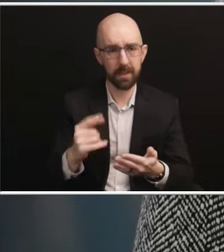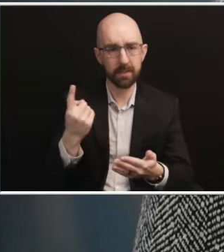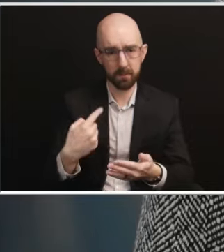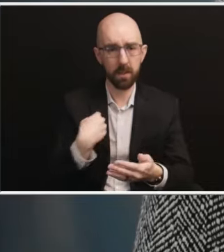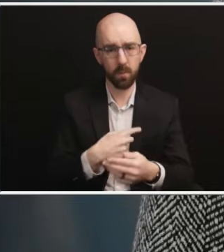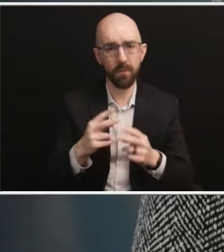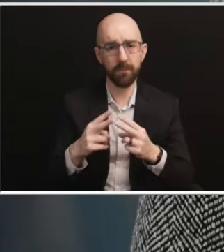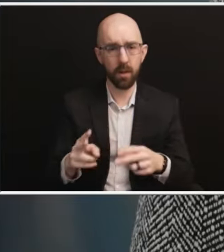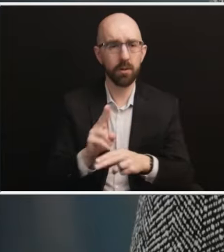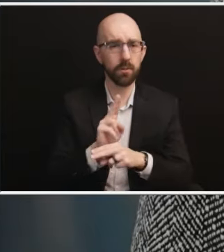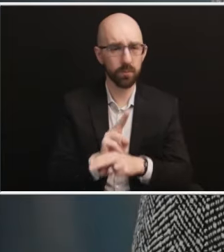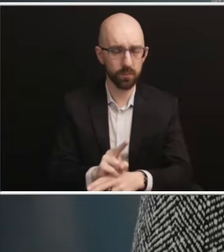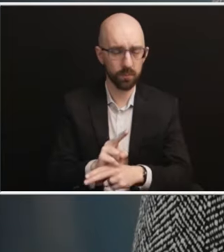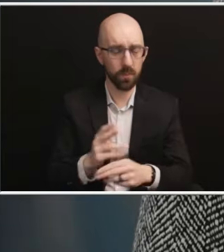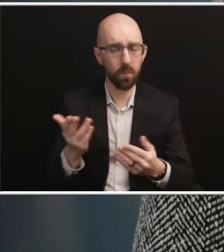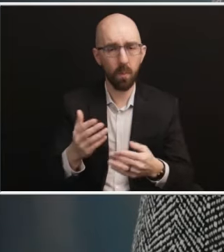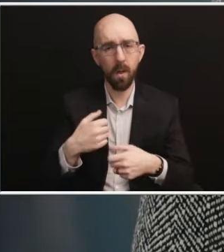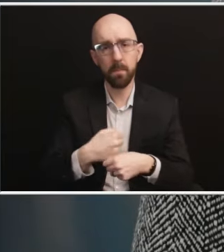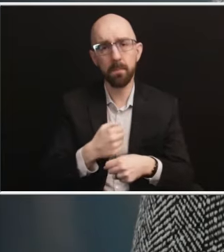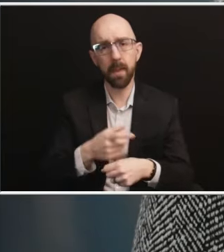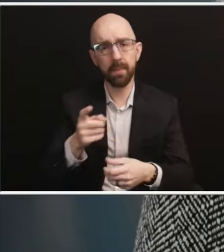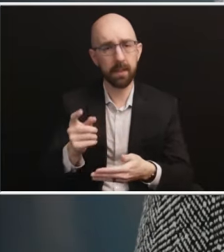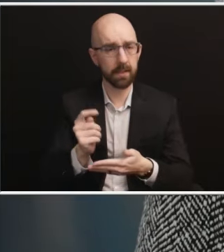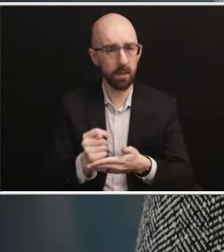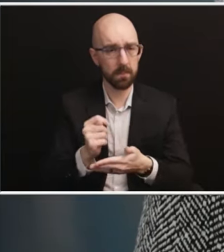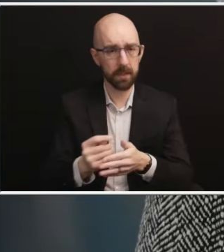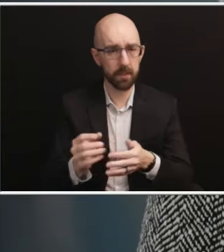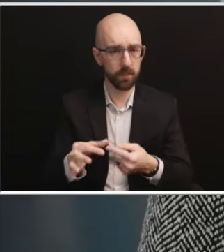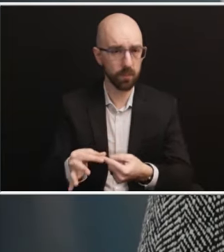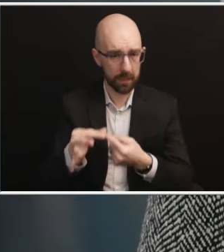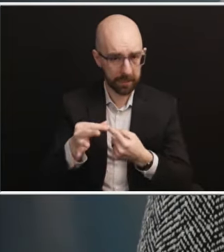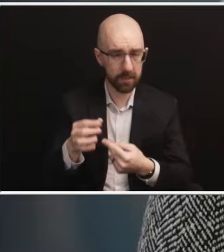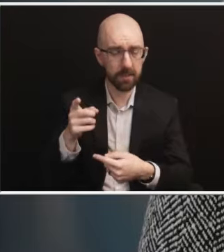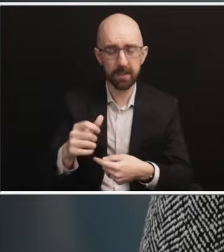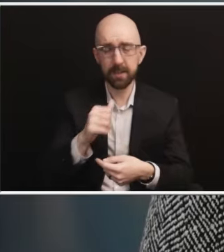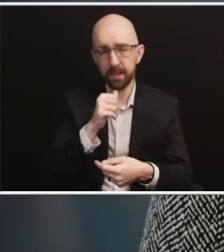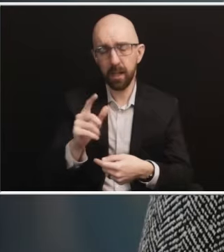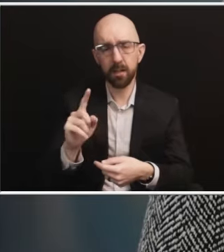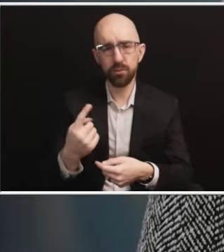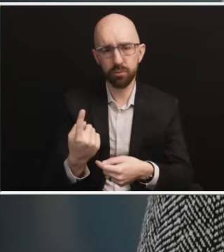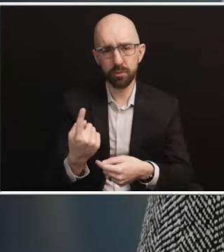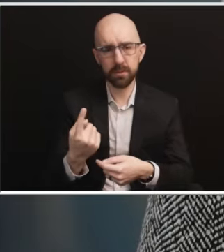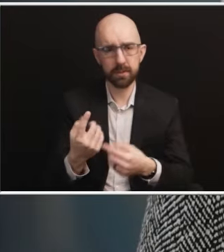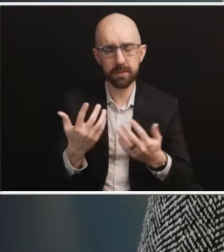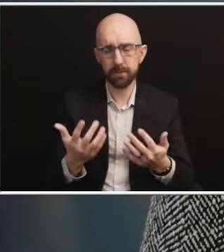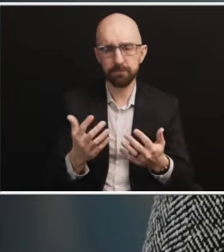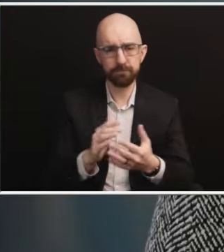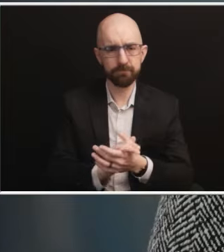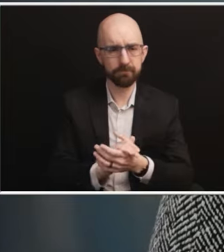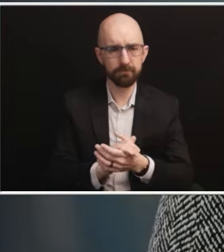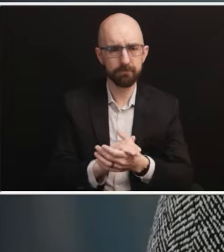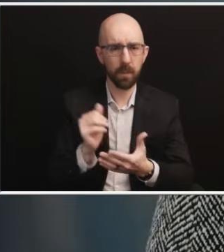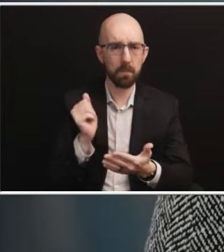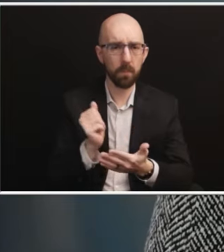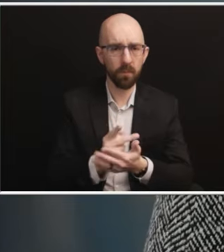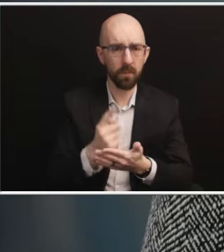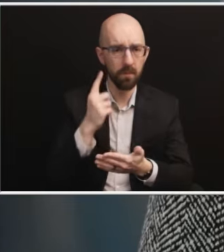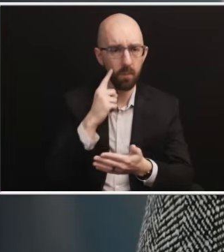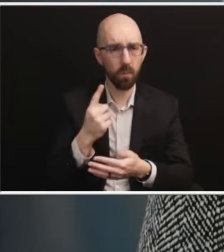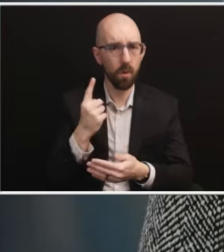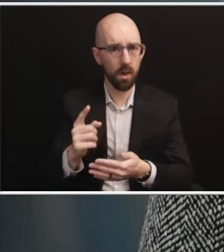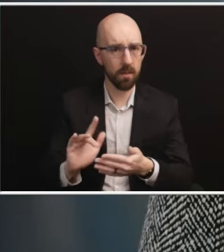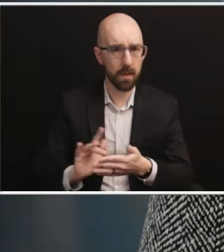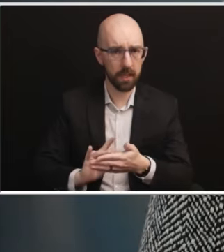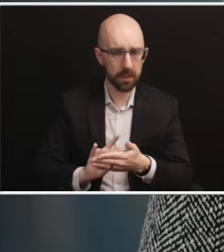to. What makes these therapies unique is that it's not just an approval for one medication, and once